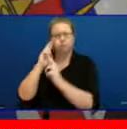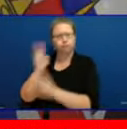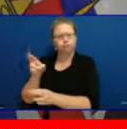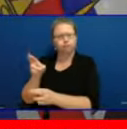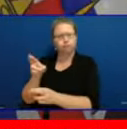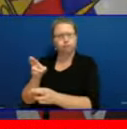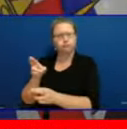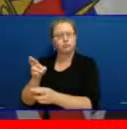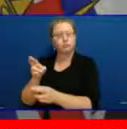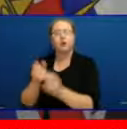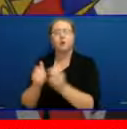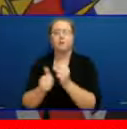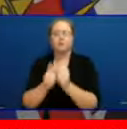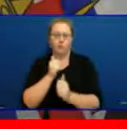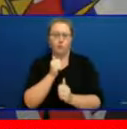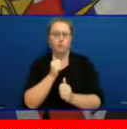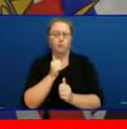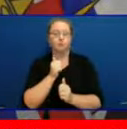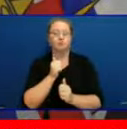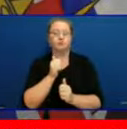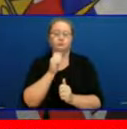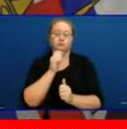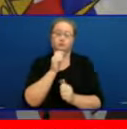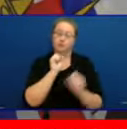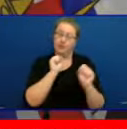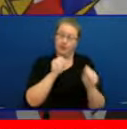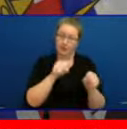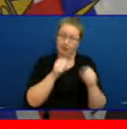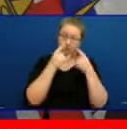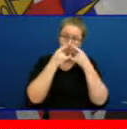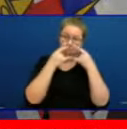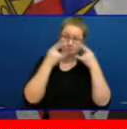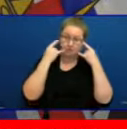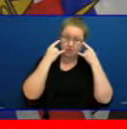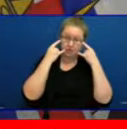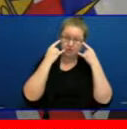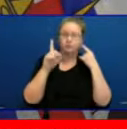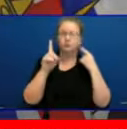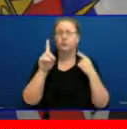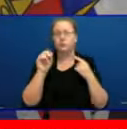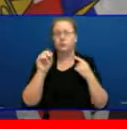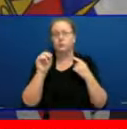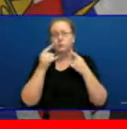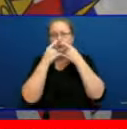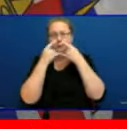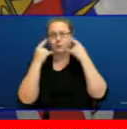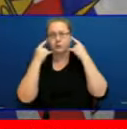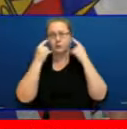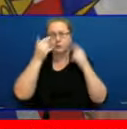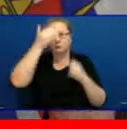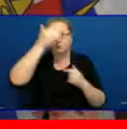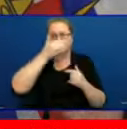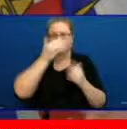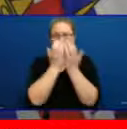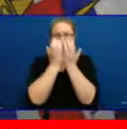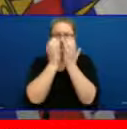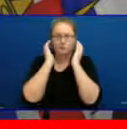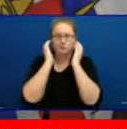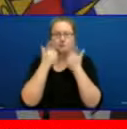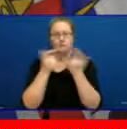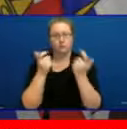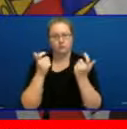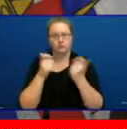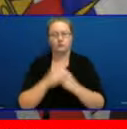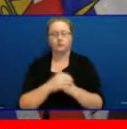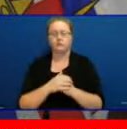need to respect that, but most people can and do. And this is really important as we're moving into this